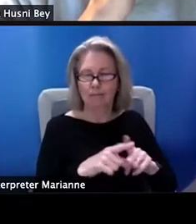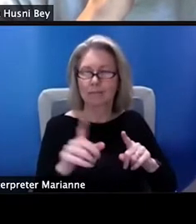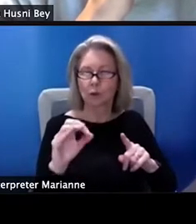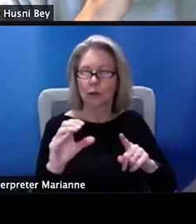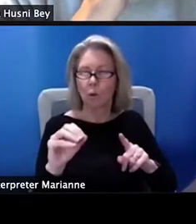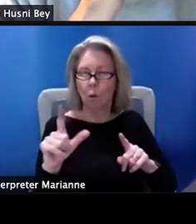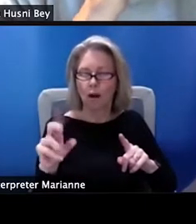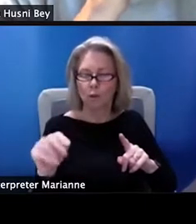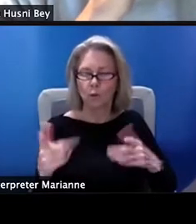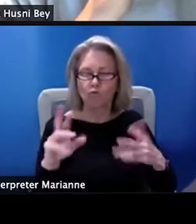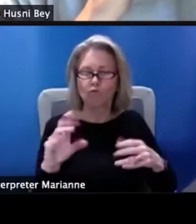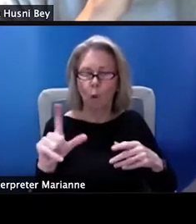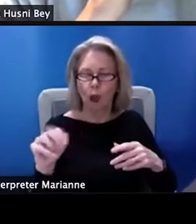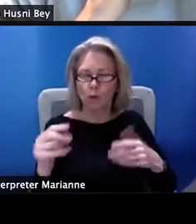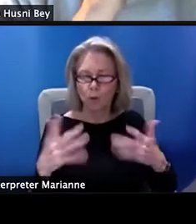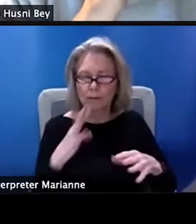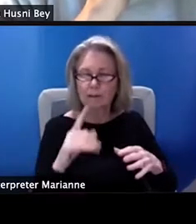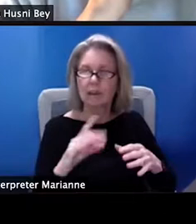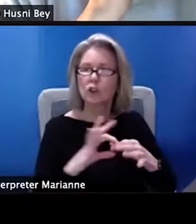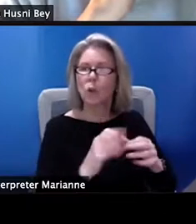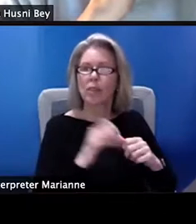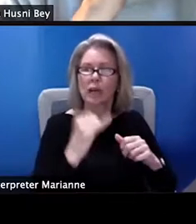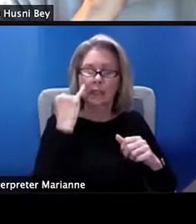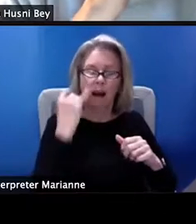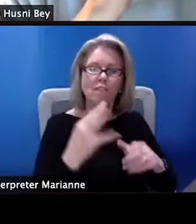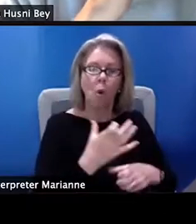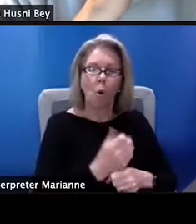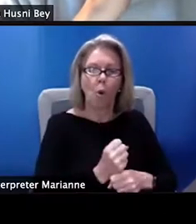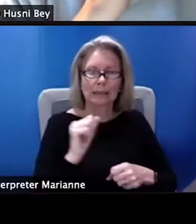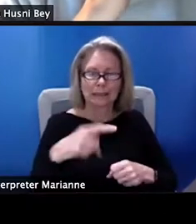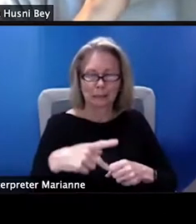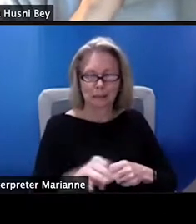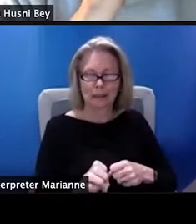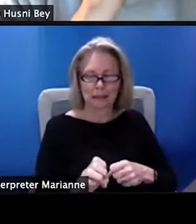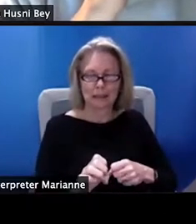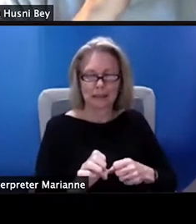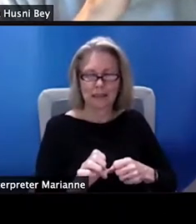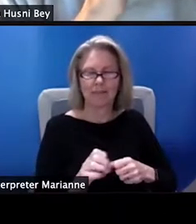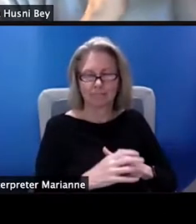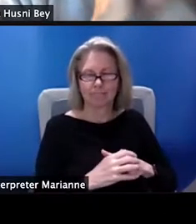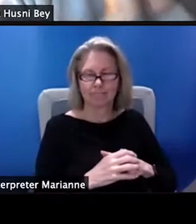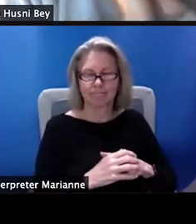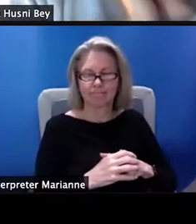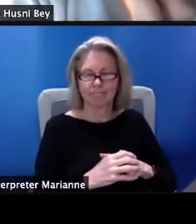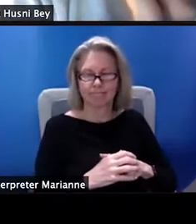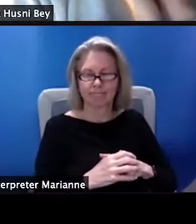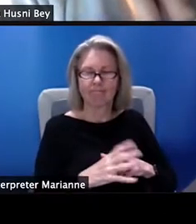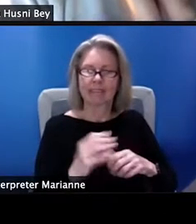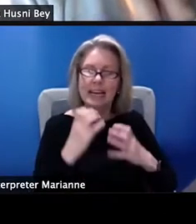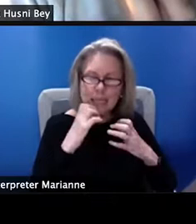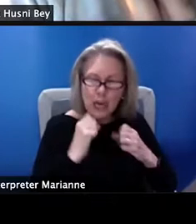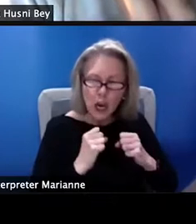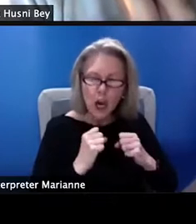up, associate with that idea of holding space, right? Deep listening, care